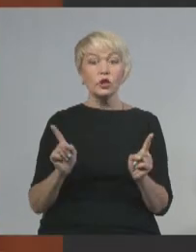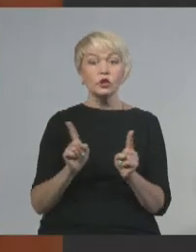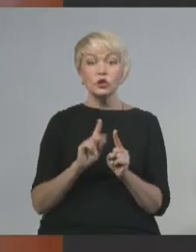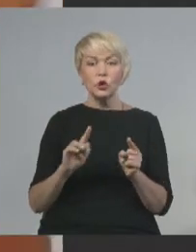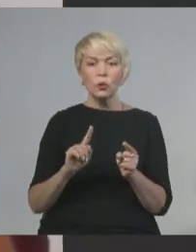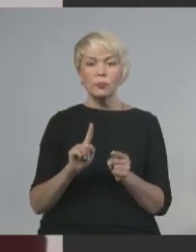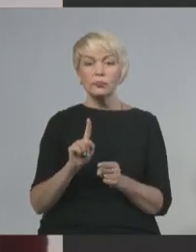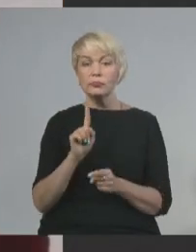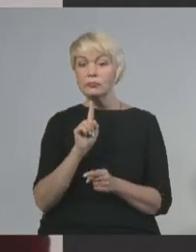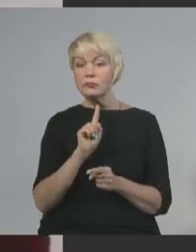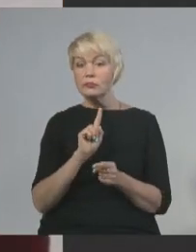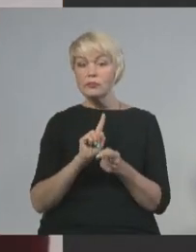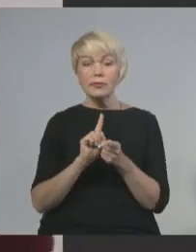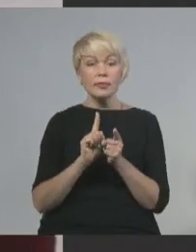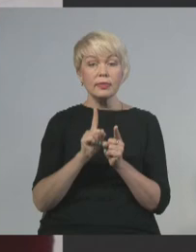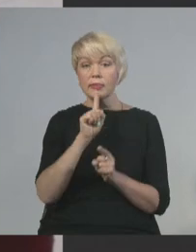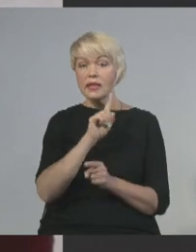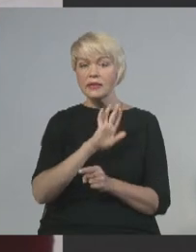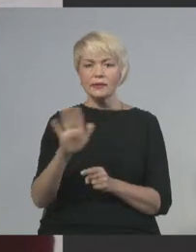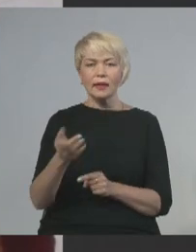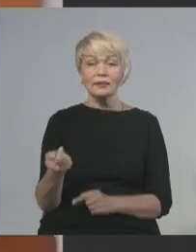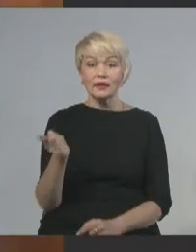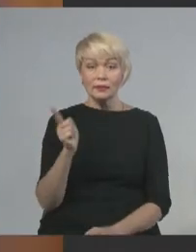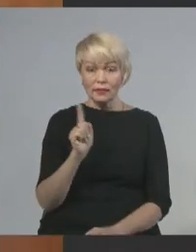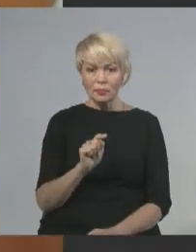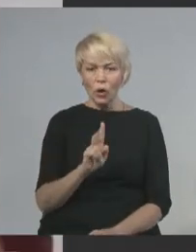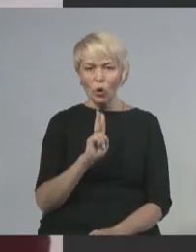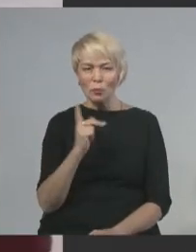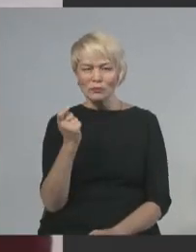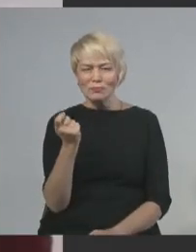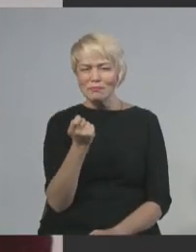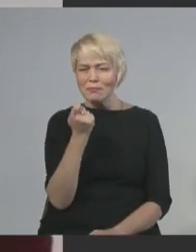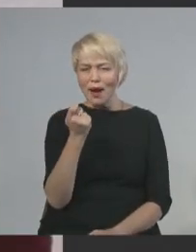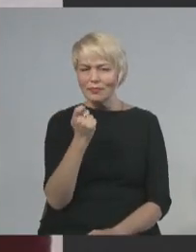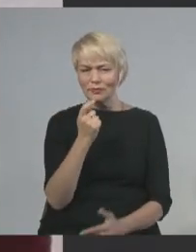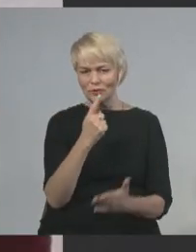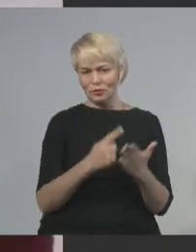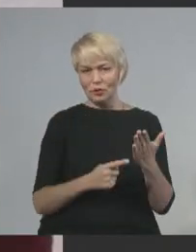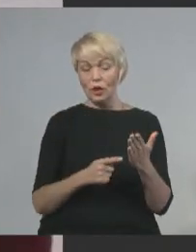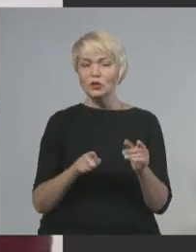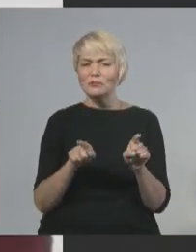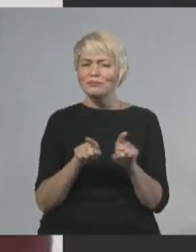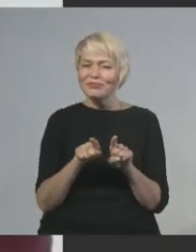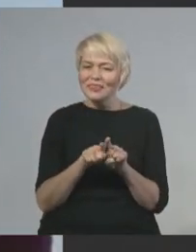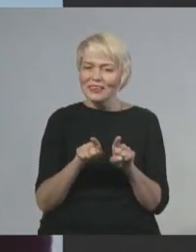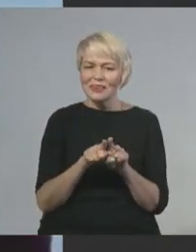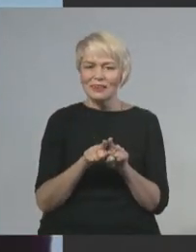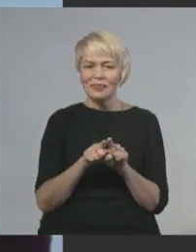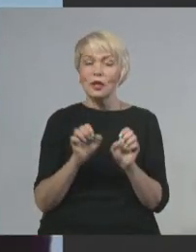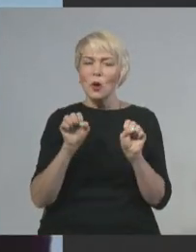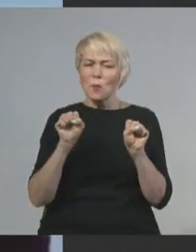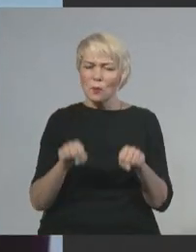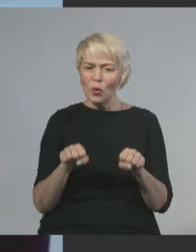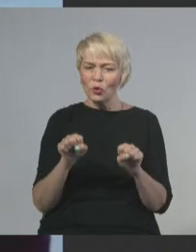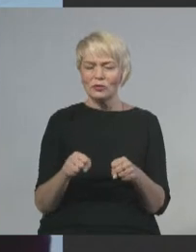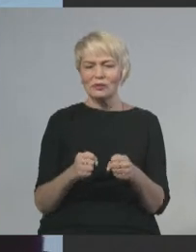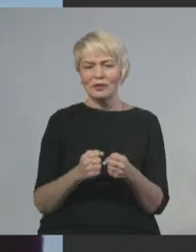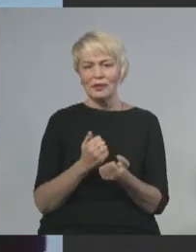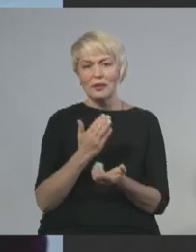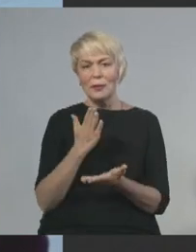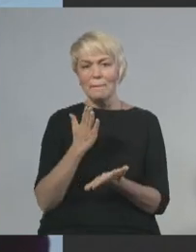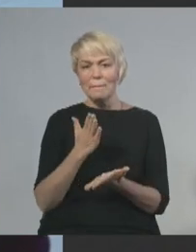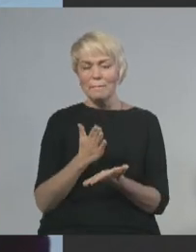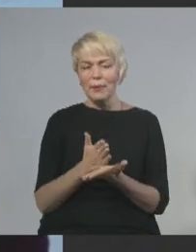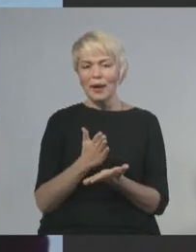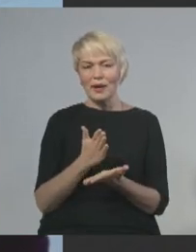we will give all the space for you know bad information uh there's